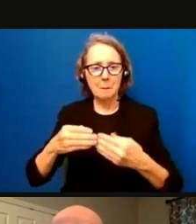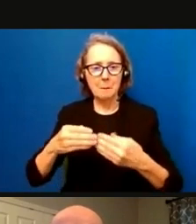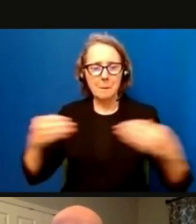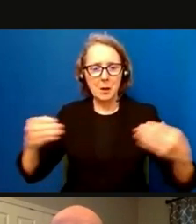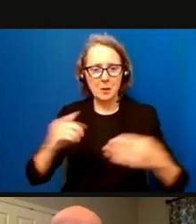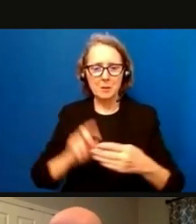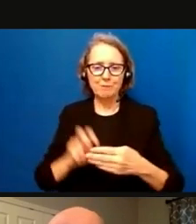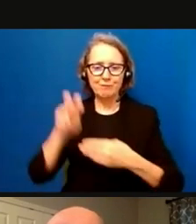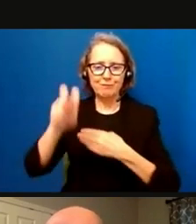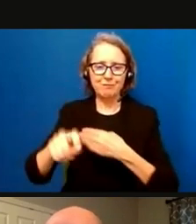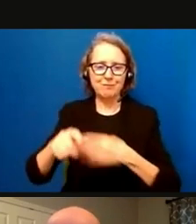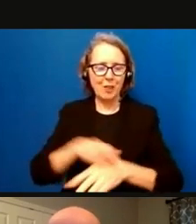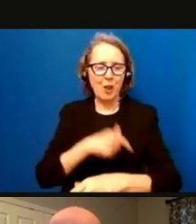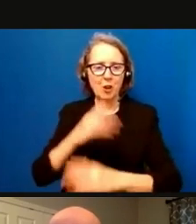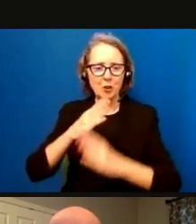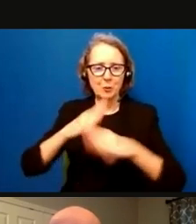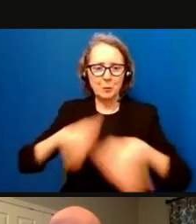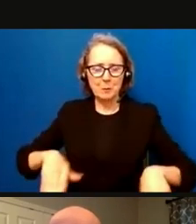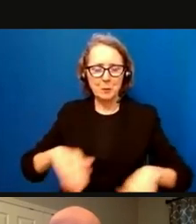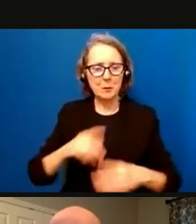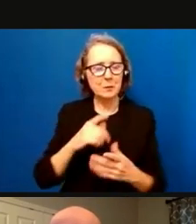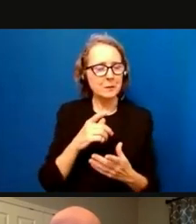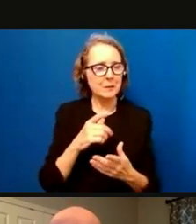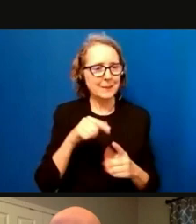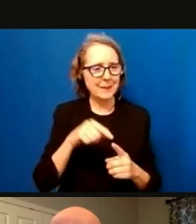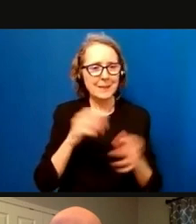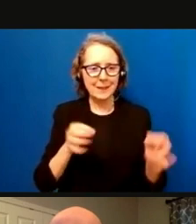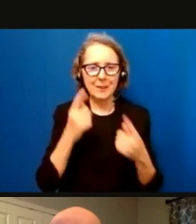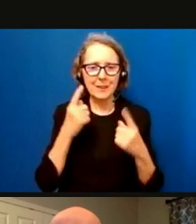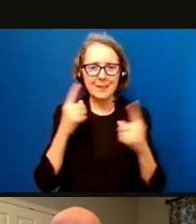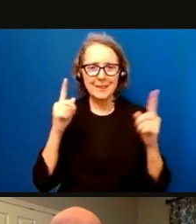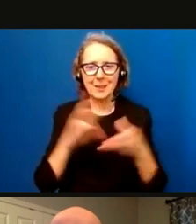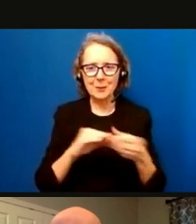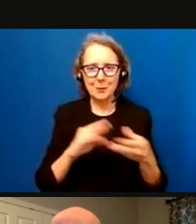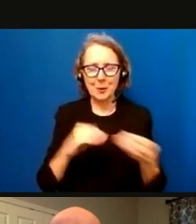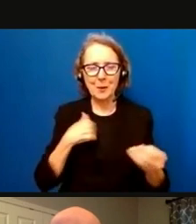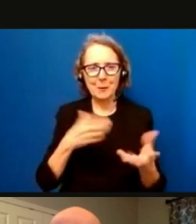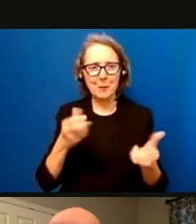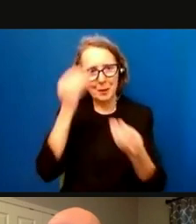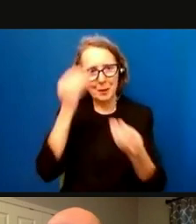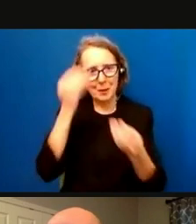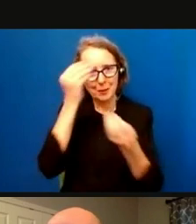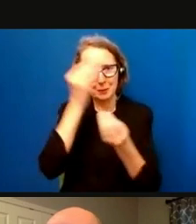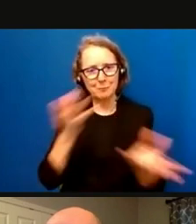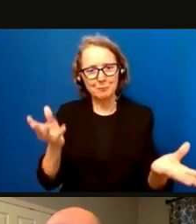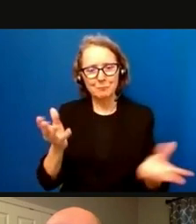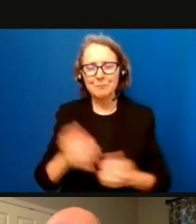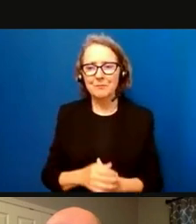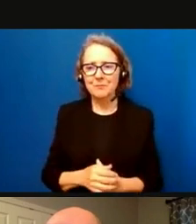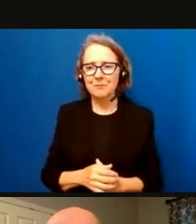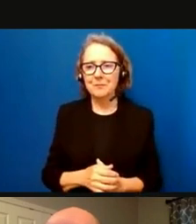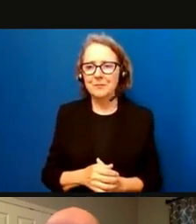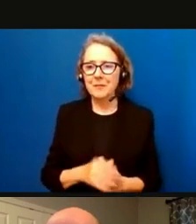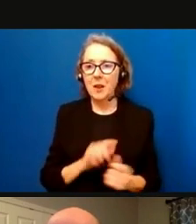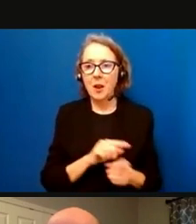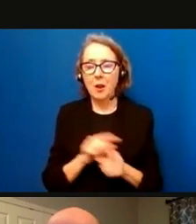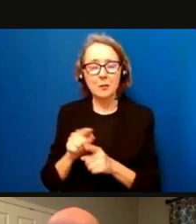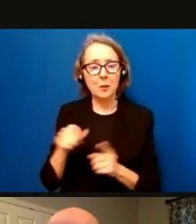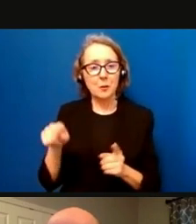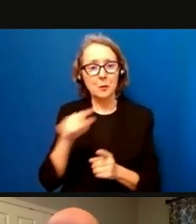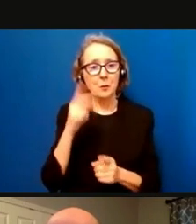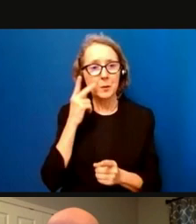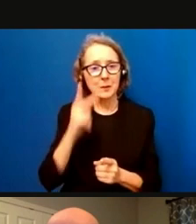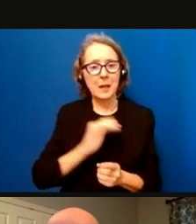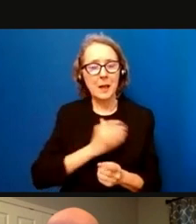few individuals housed, this is definitely a success story that we wanted to be able to share with everybody. As well as you'll see that our